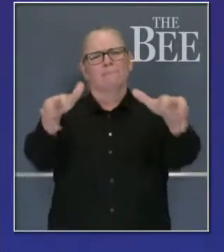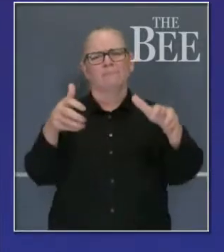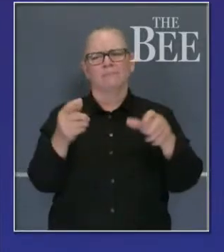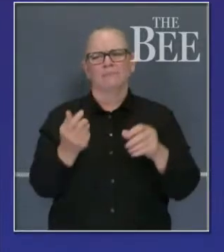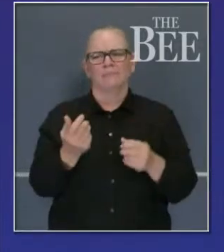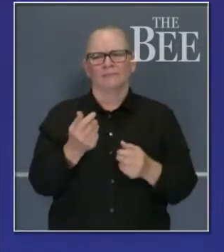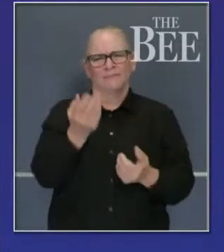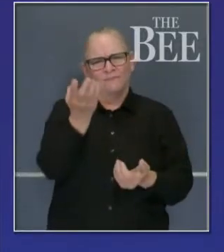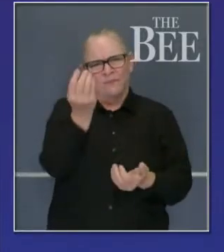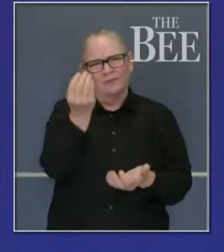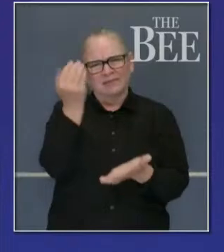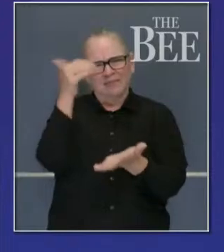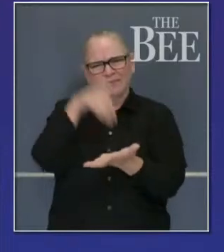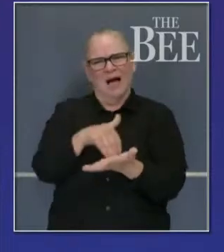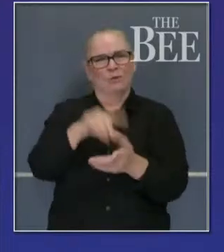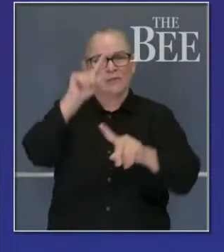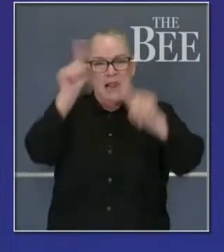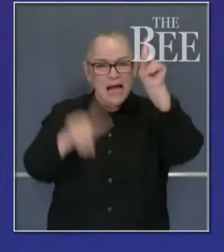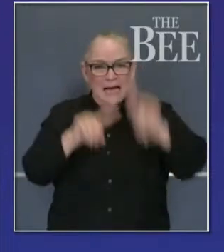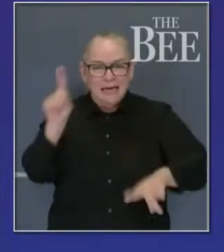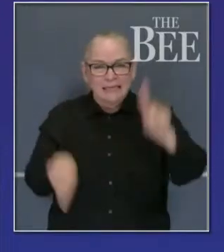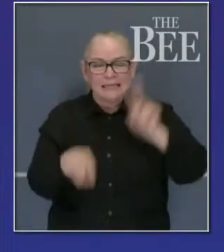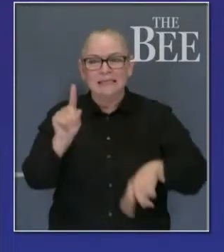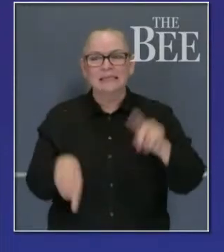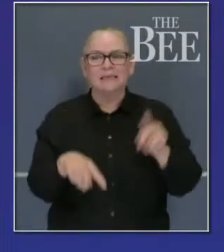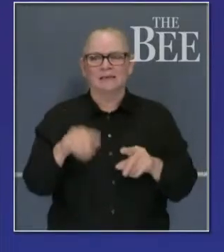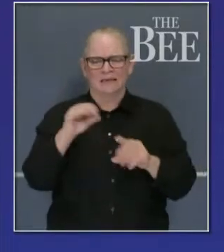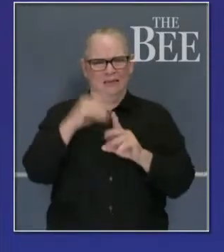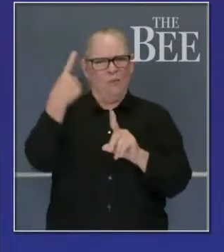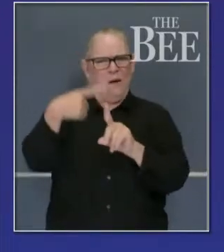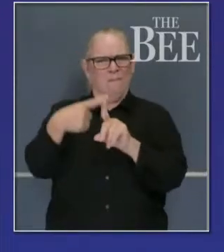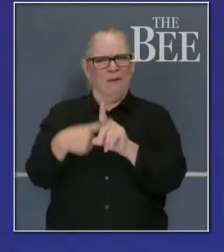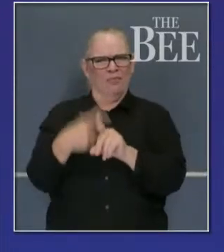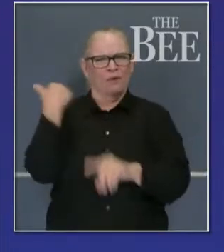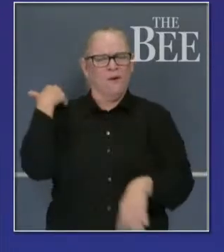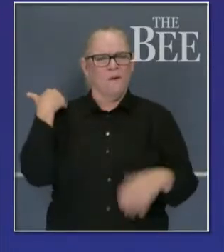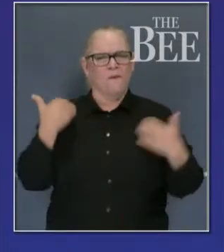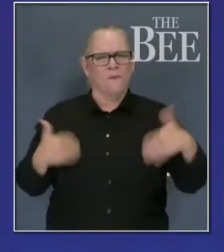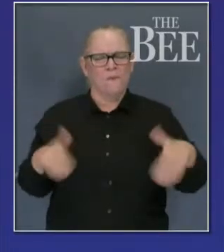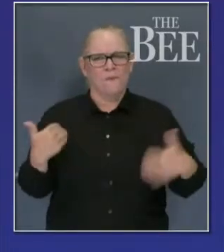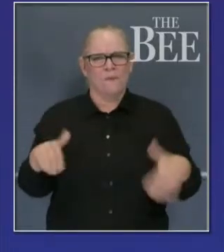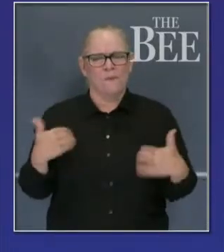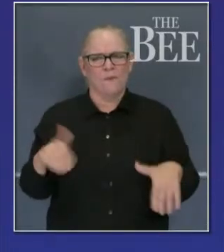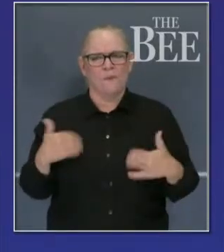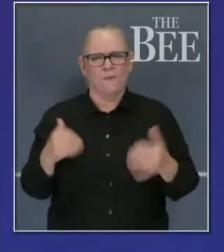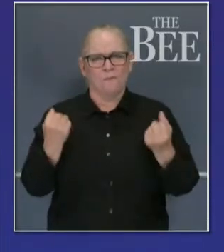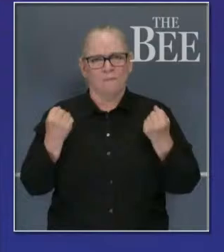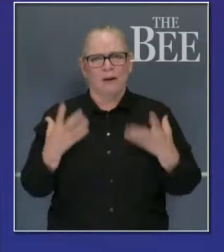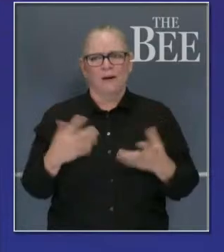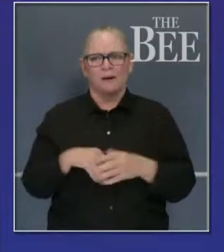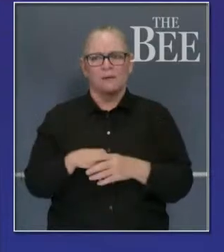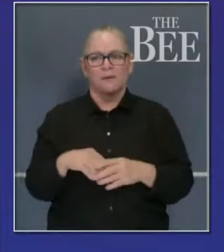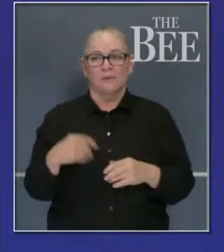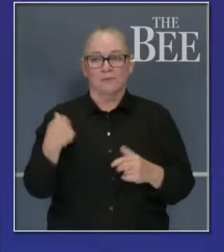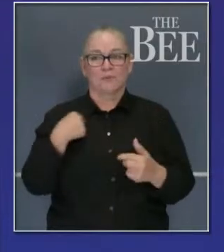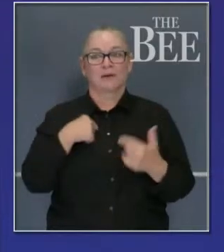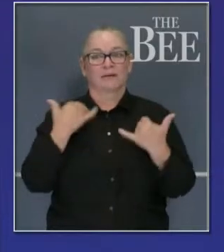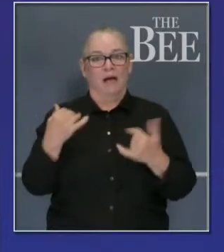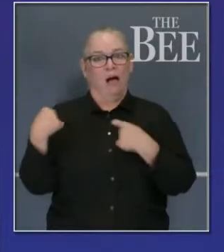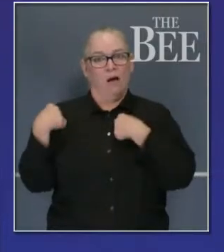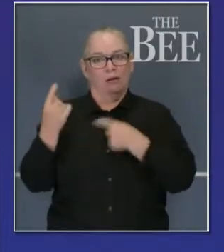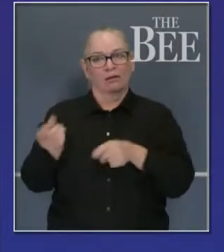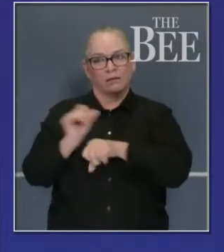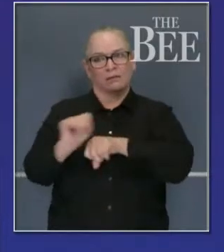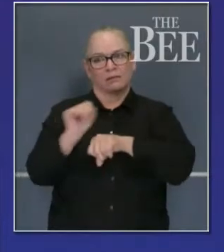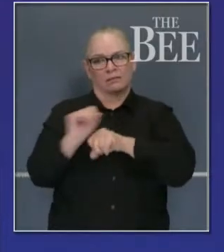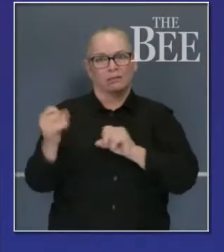lightning strikes. It was a month ago yesterday that we can mark that we have now burnt just in